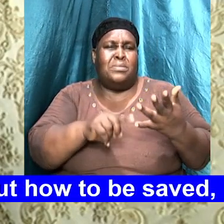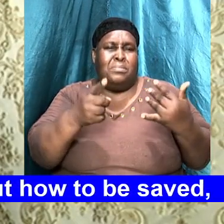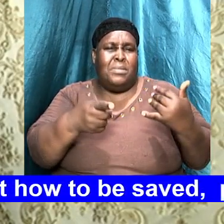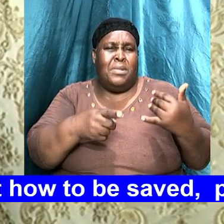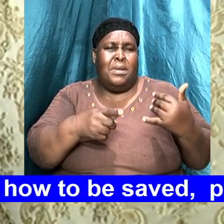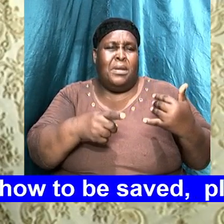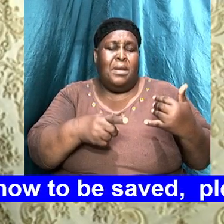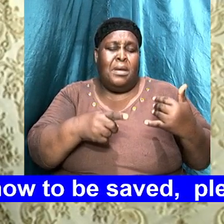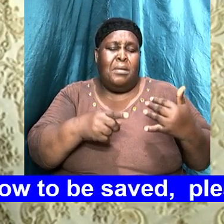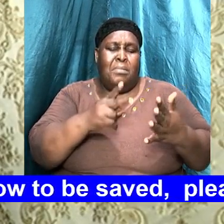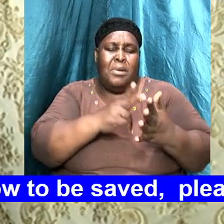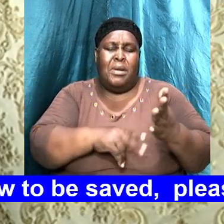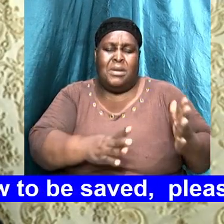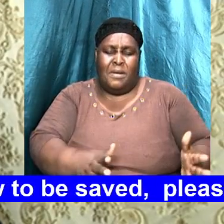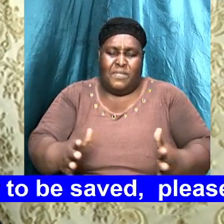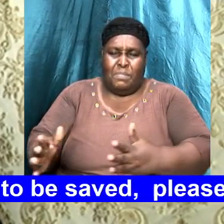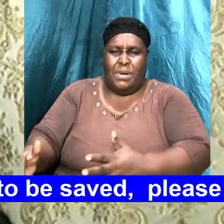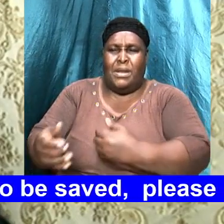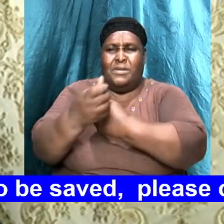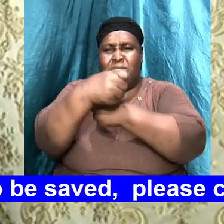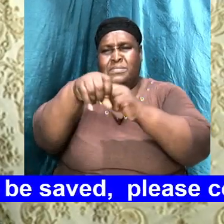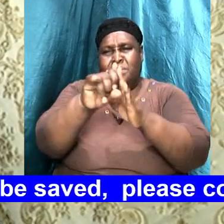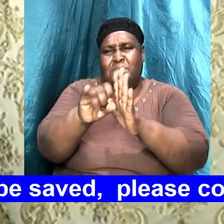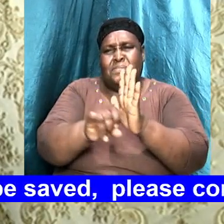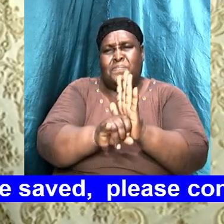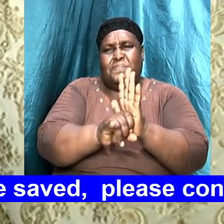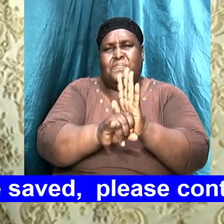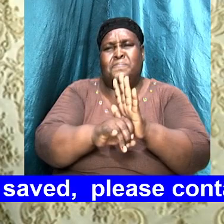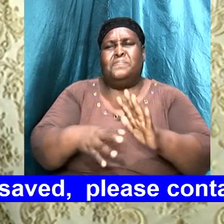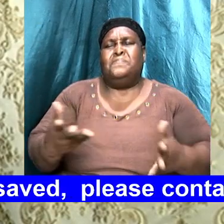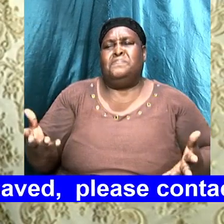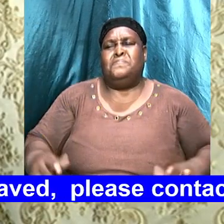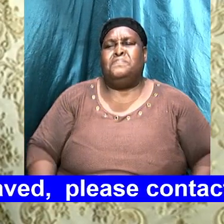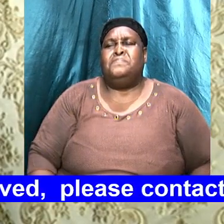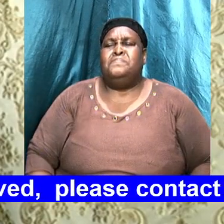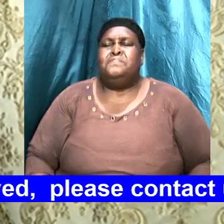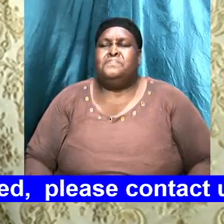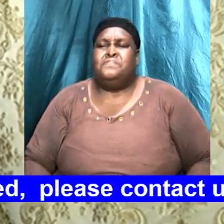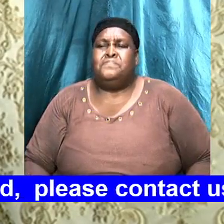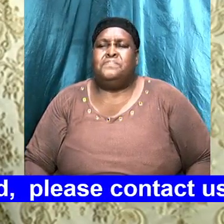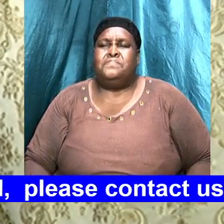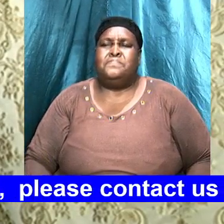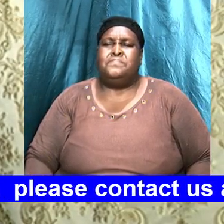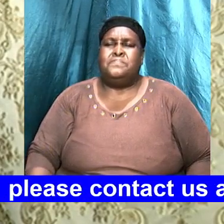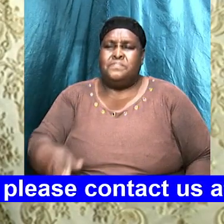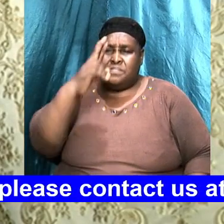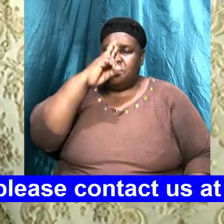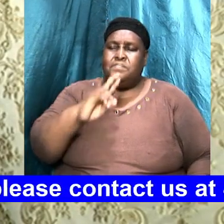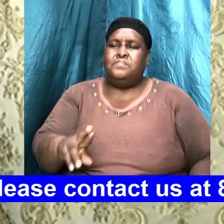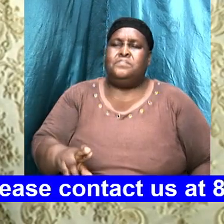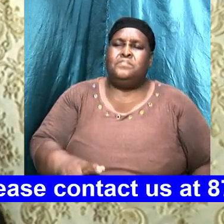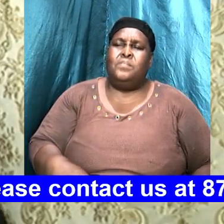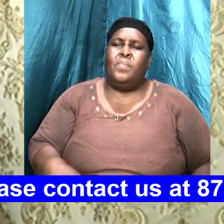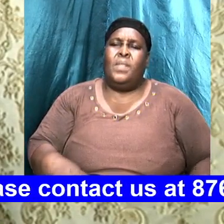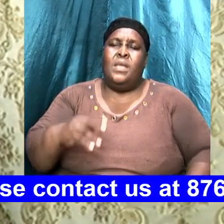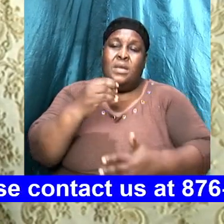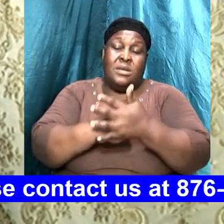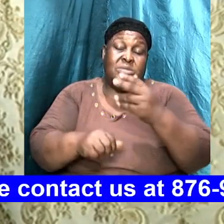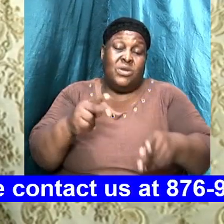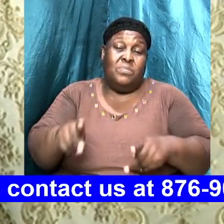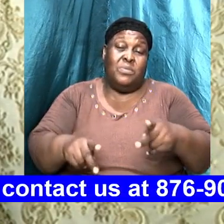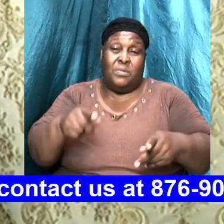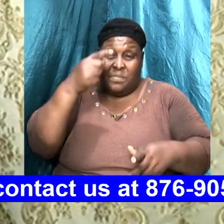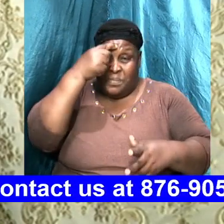the plan of salvation. Let us read also Romans 8 verses 9. Some folks believe